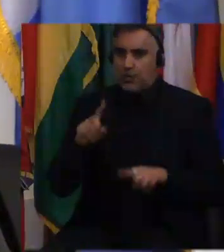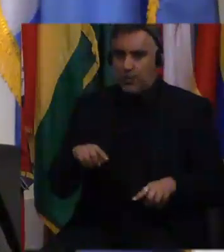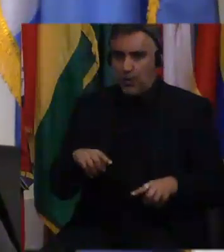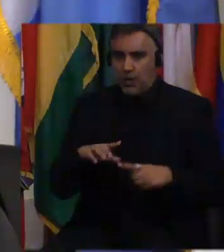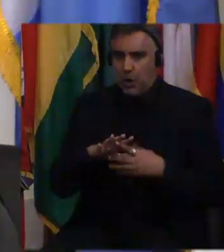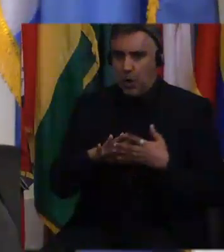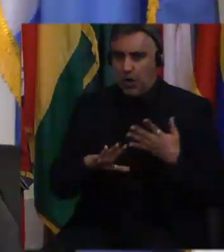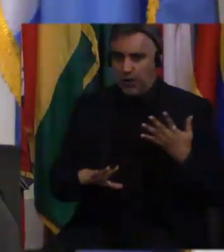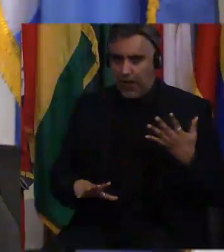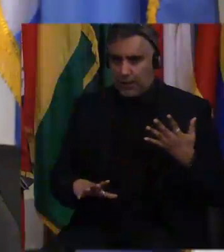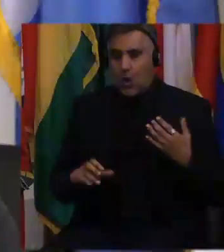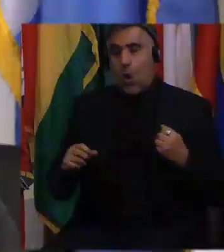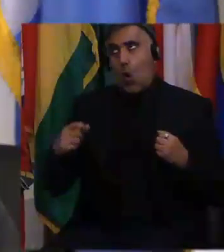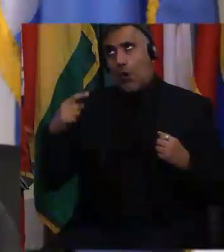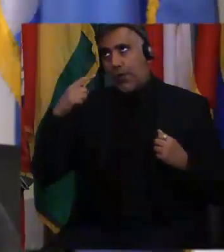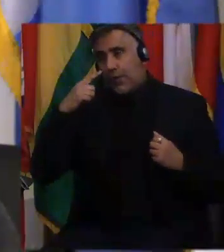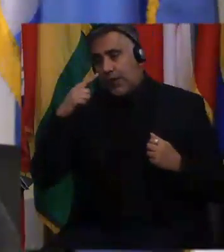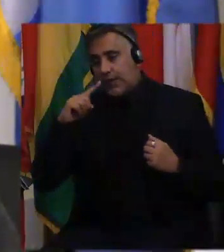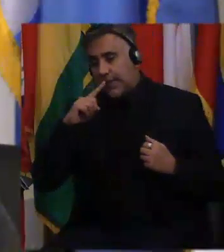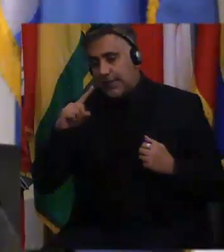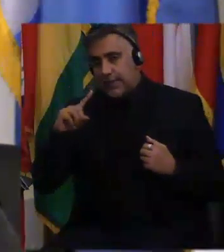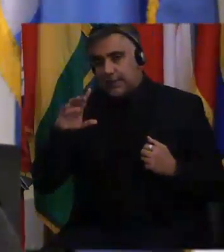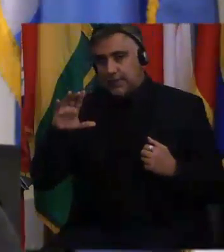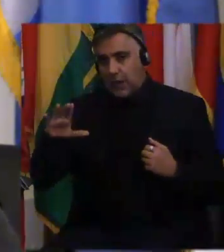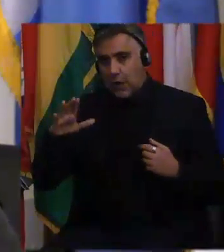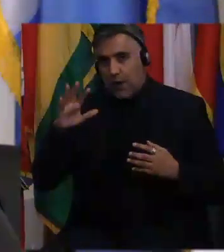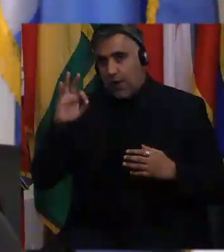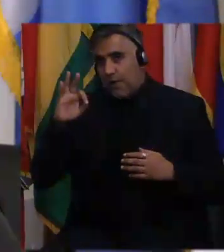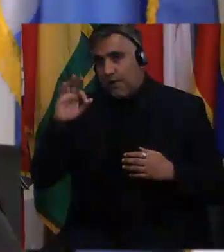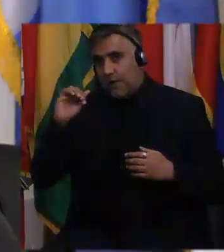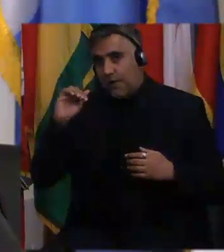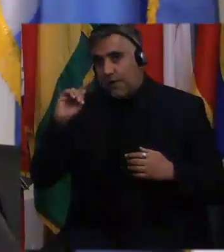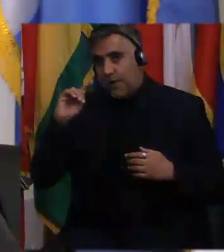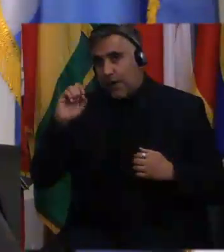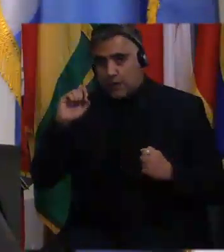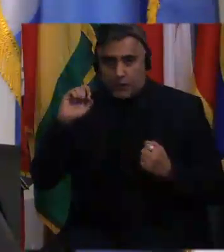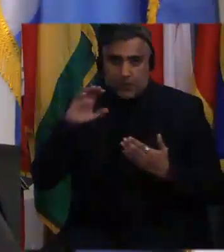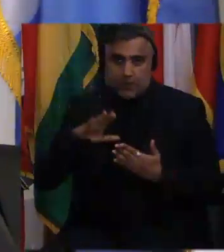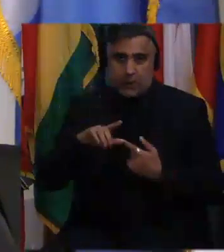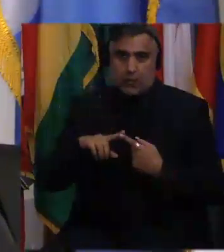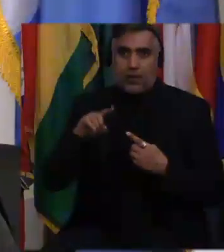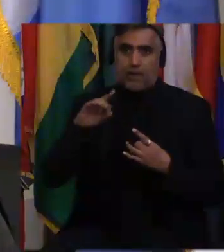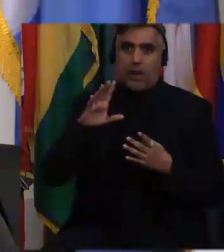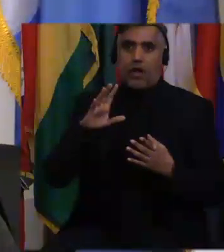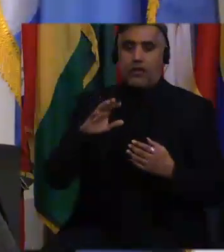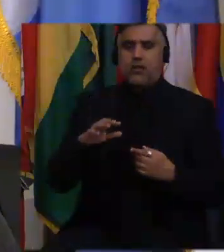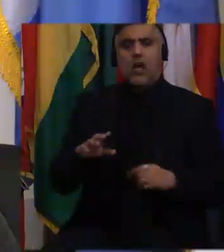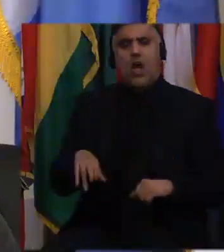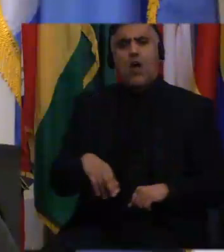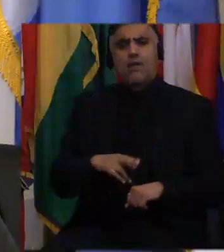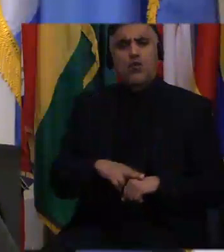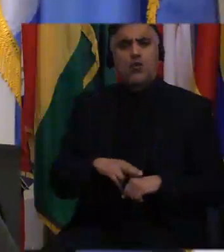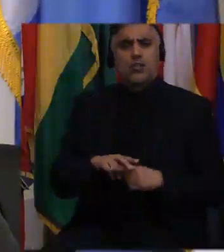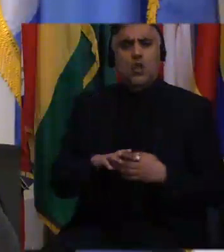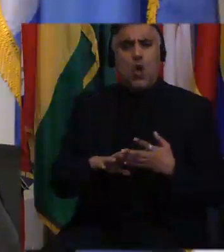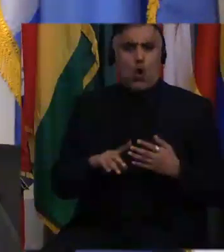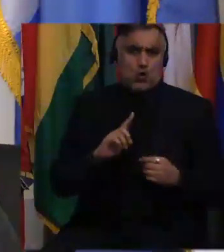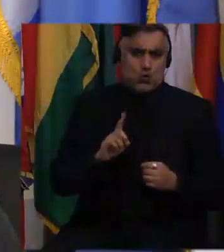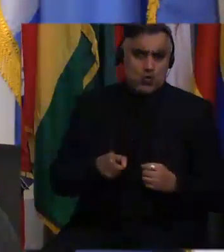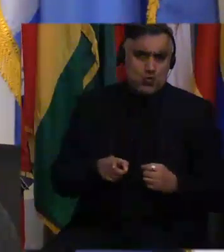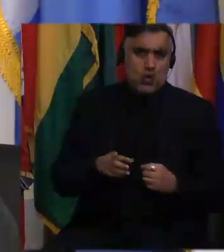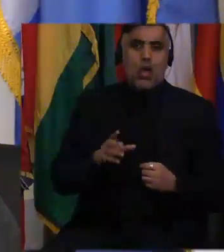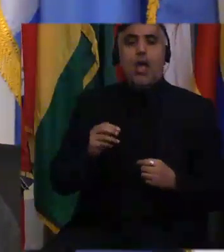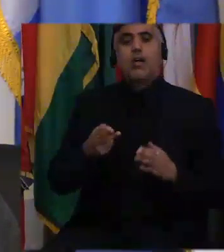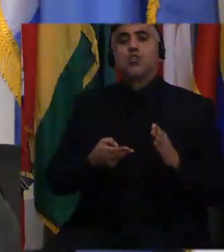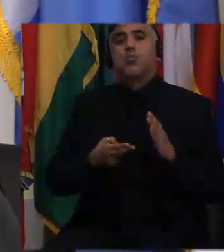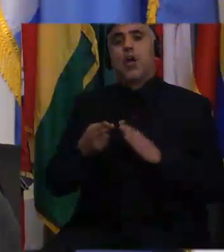and all that, or they think it's their fate to be faced with violence against women. Of course, this is all true. And